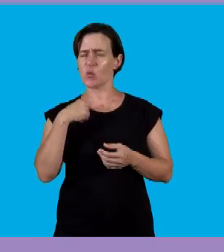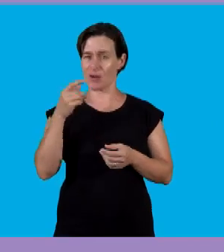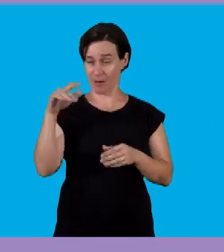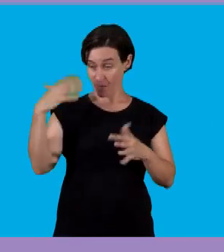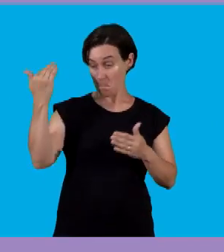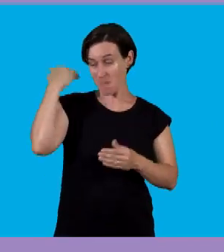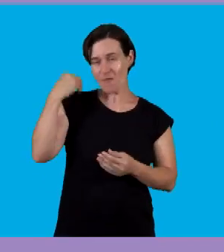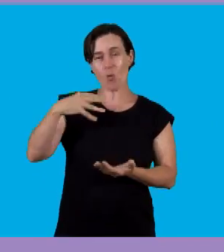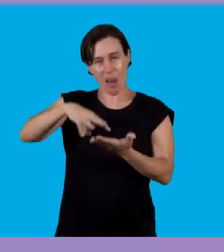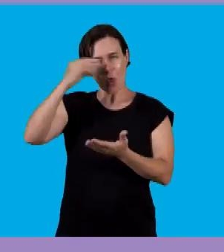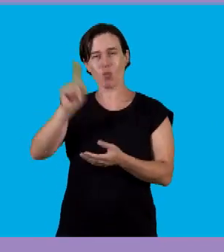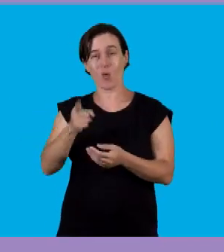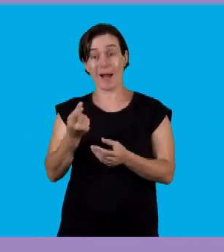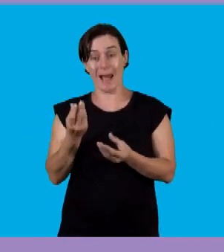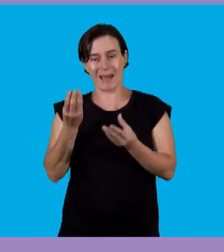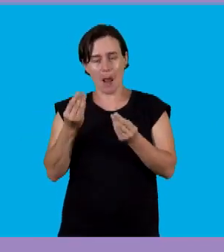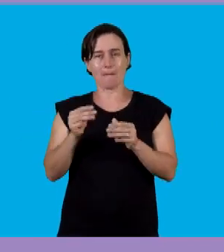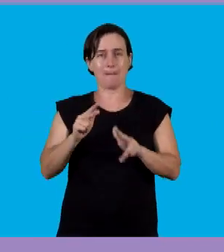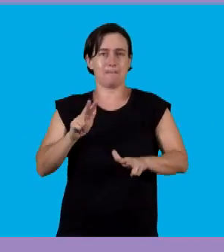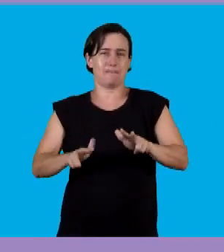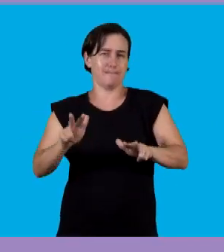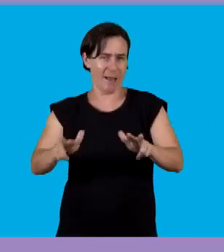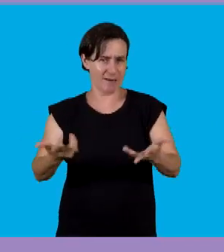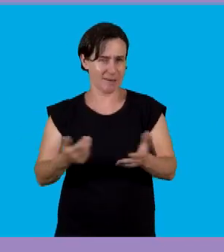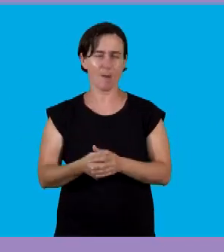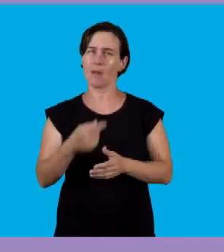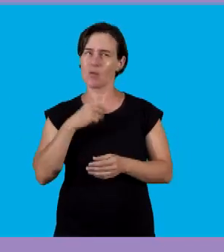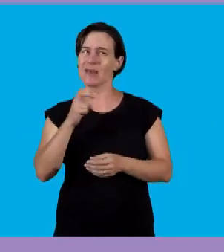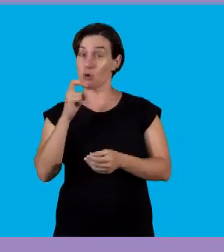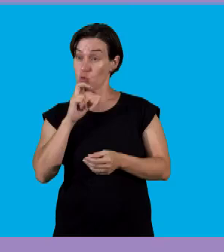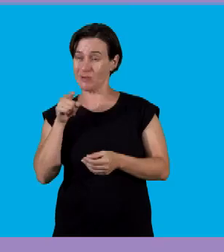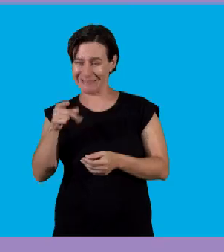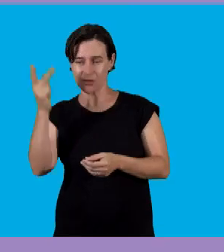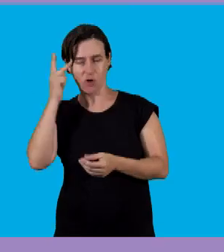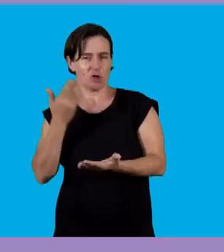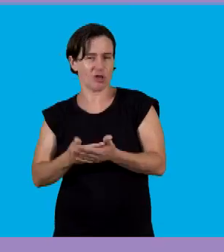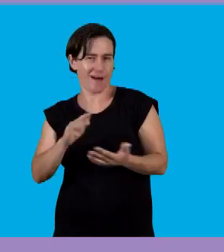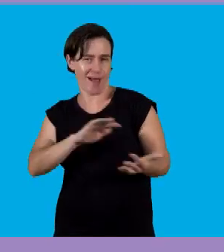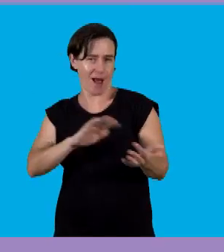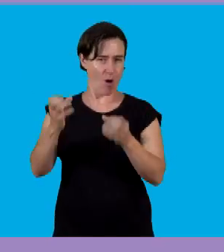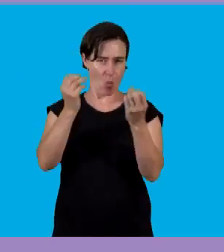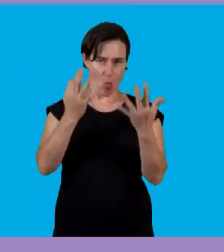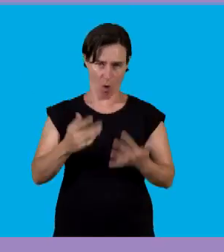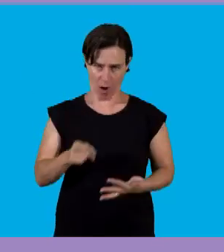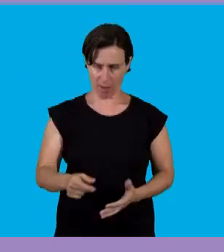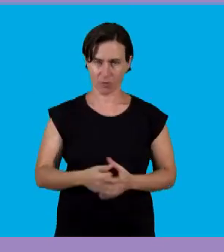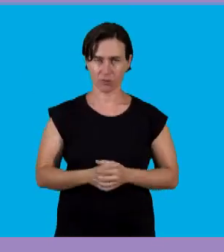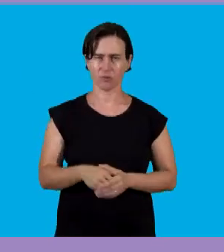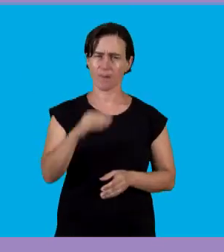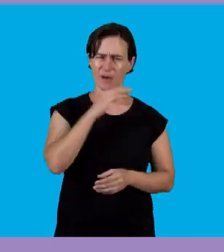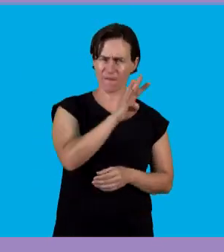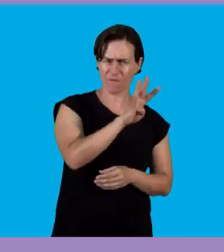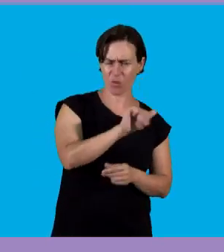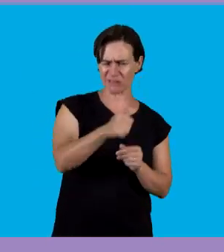in number patterns to find this rule. So we know that from 4 to 9, we are adding a